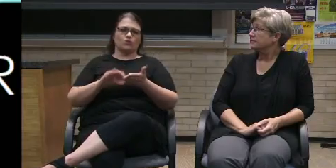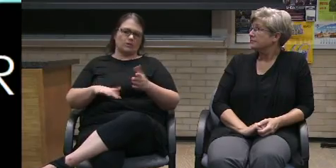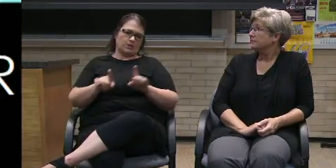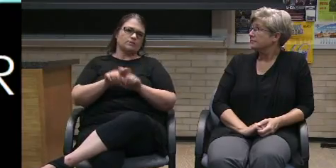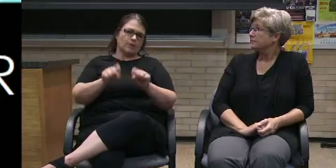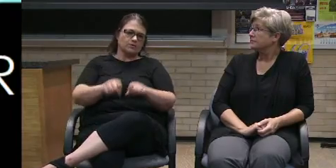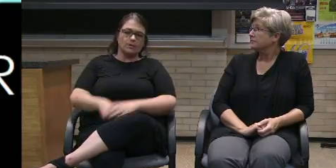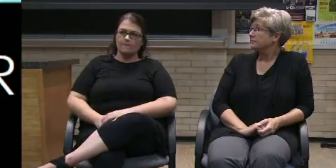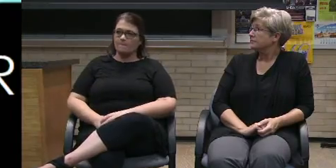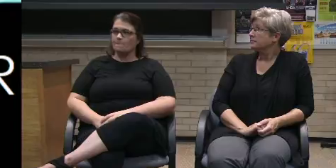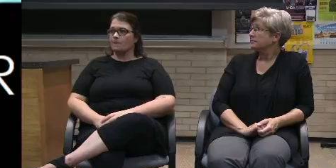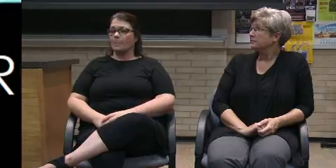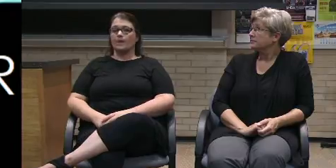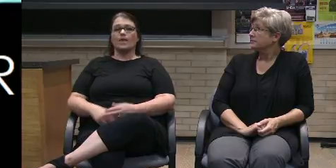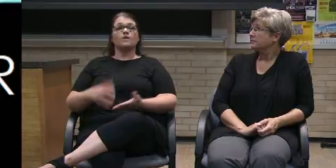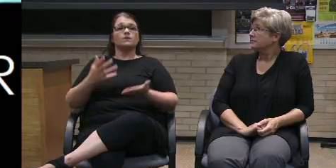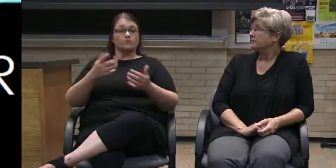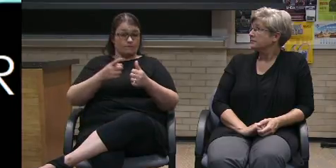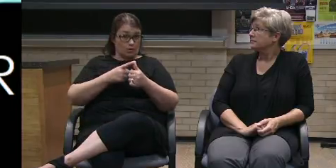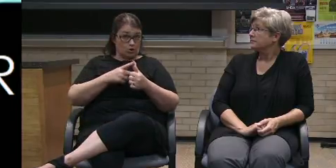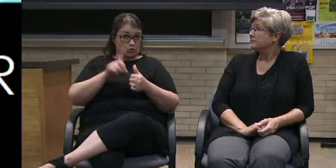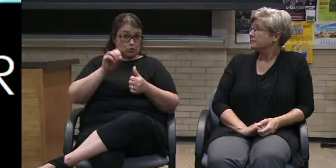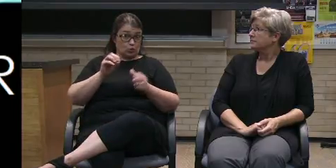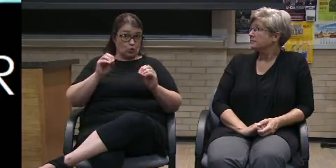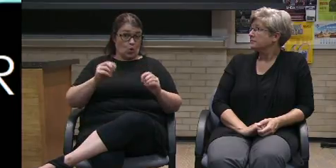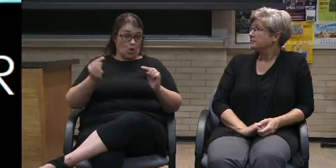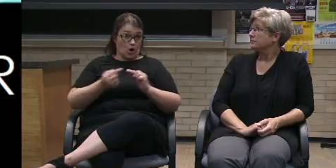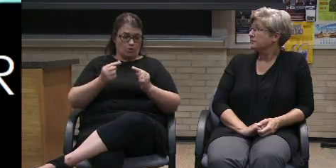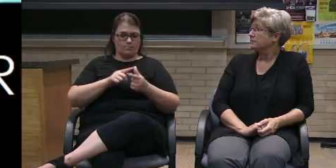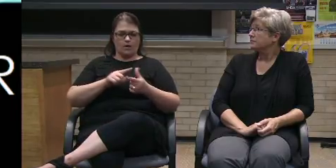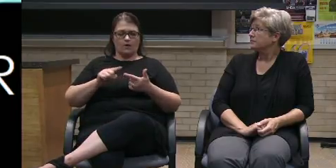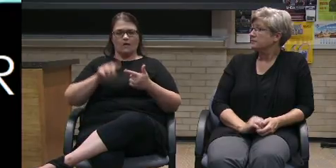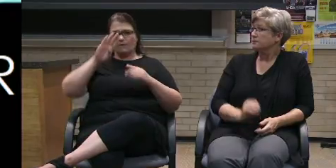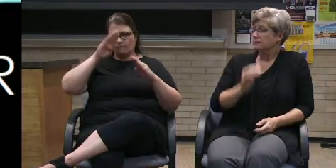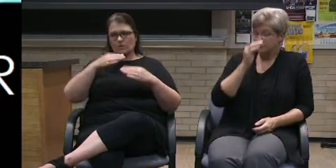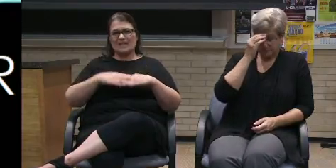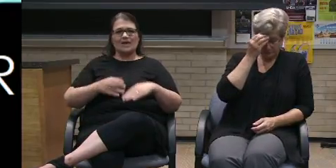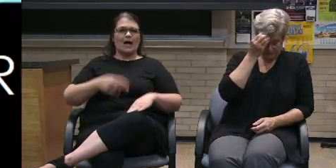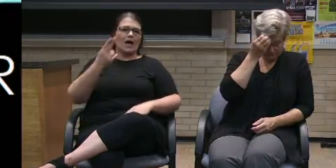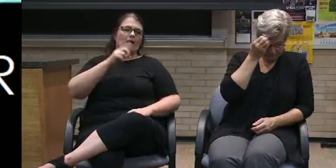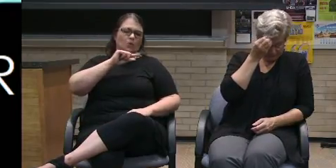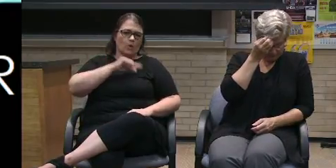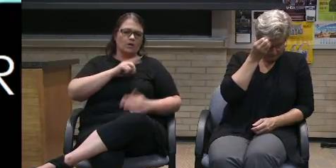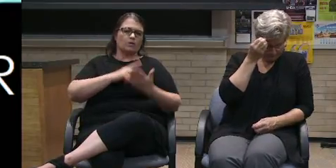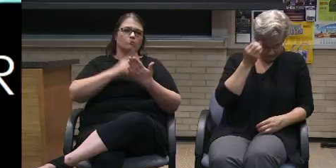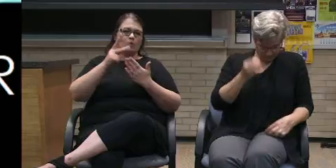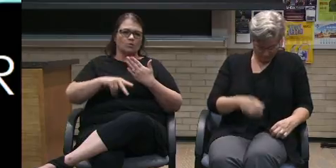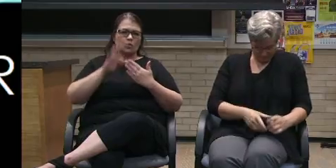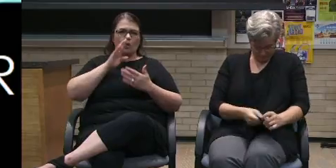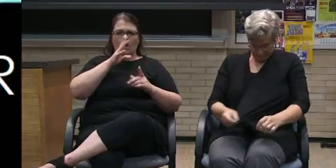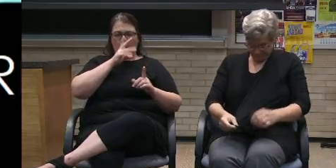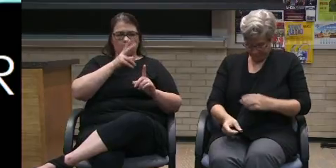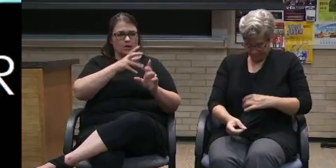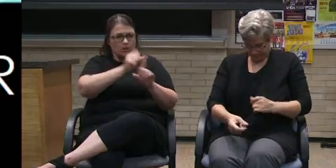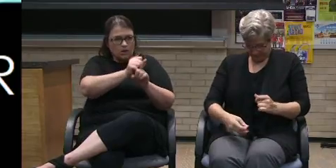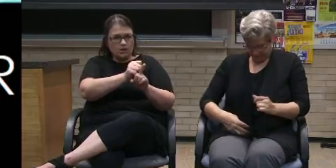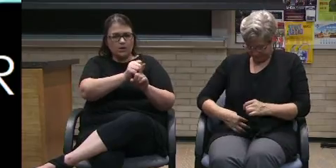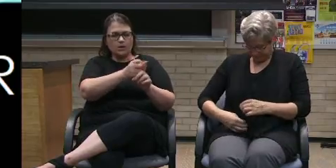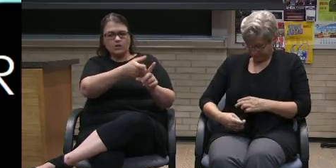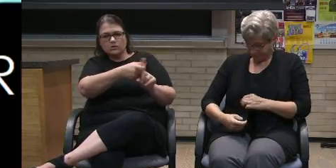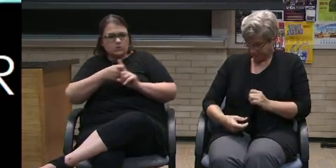students first do no harm. Focus on those high-quality programs that will attract enrollment and yield placement,